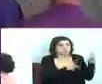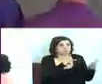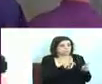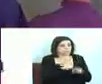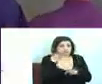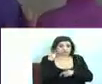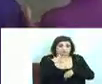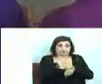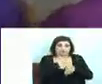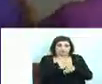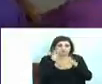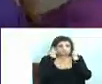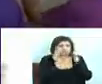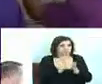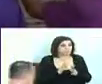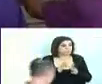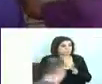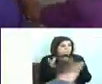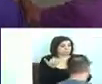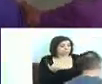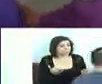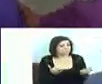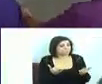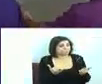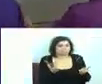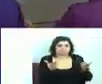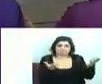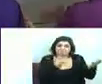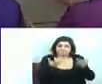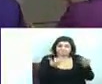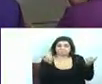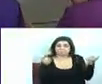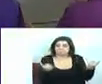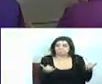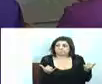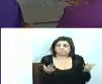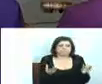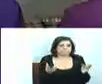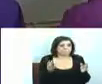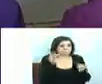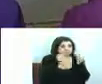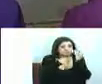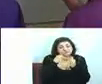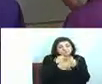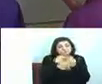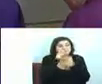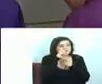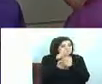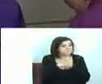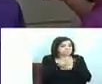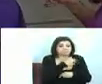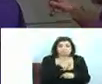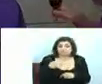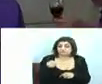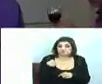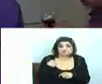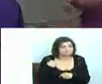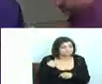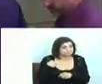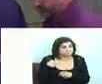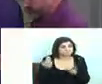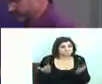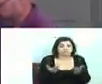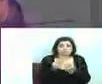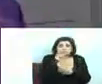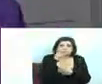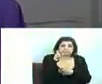are first-time visitors who are visiting with us today, know that you are welcome today to partake. You don't have to be a member here.